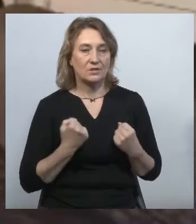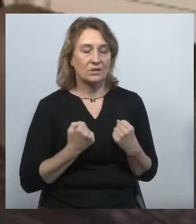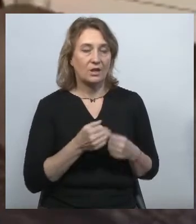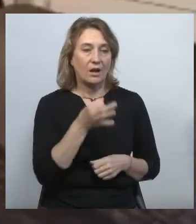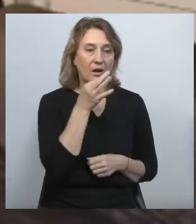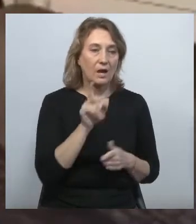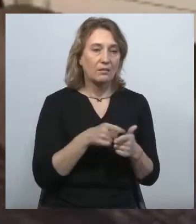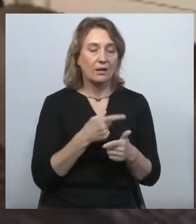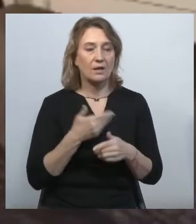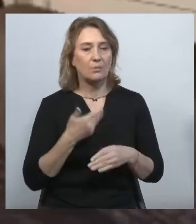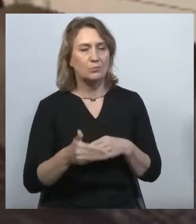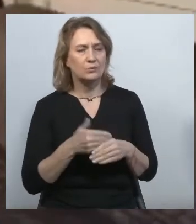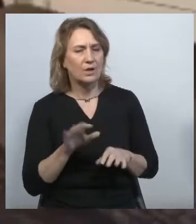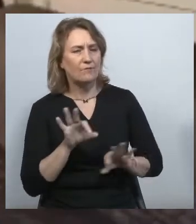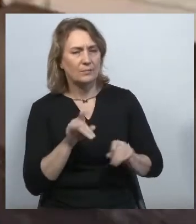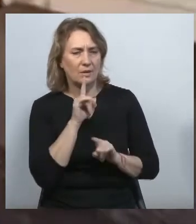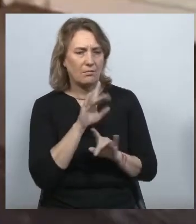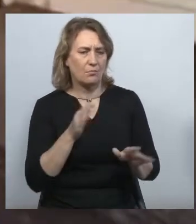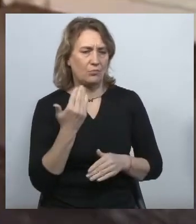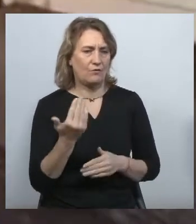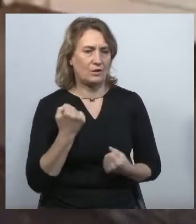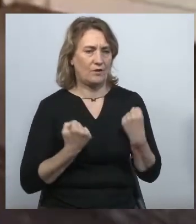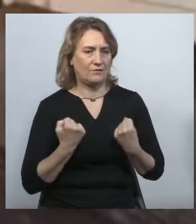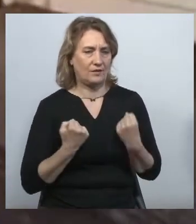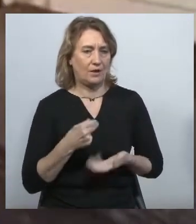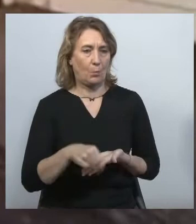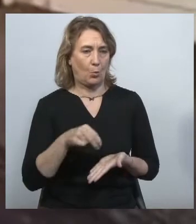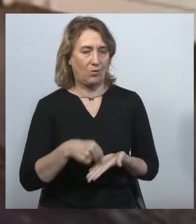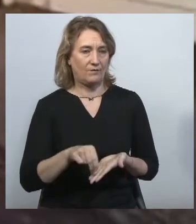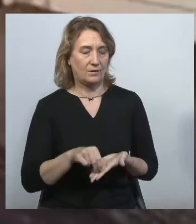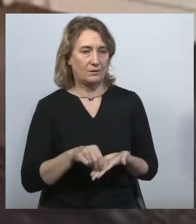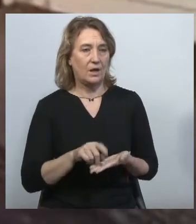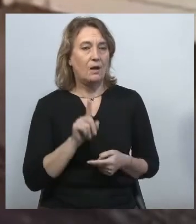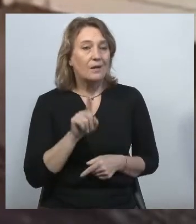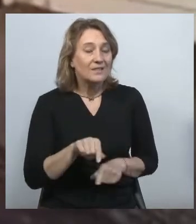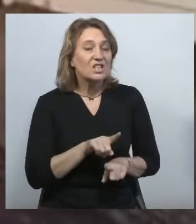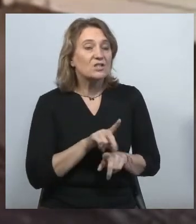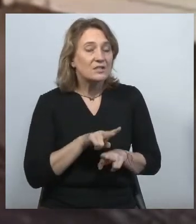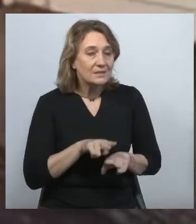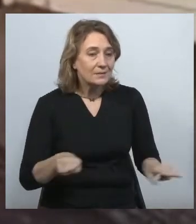them. There's no difference when it comes to journalism. If you want your journalism to